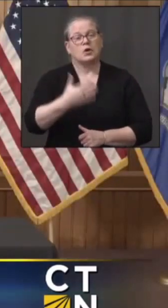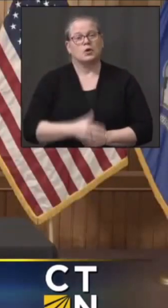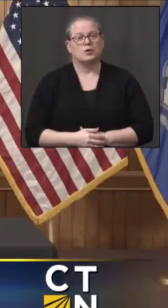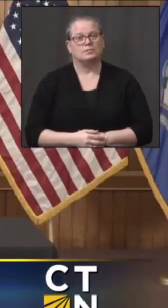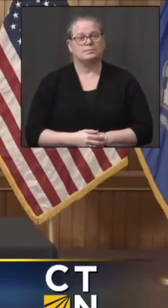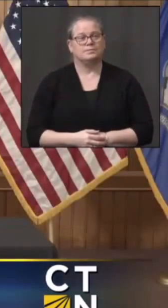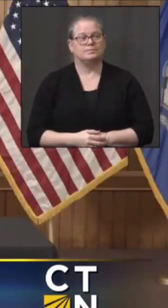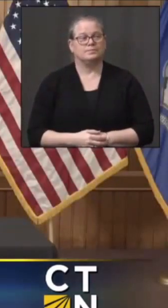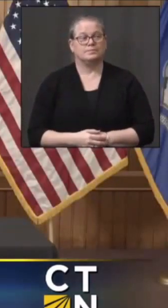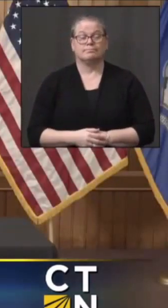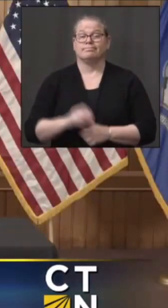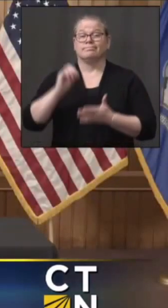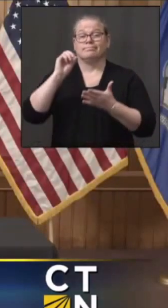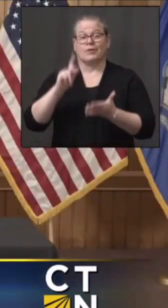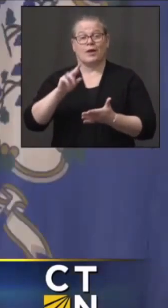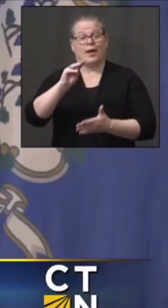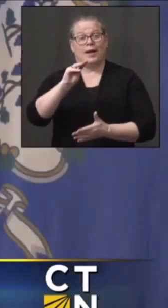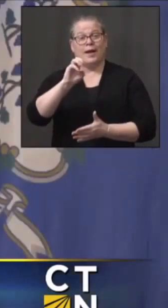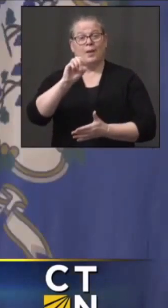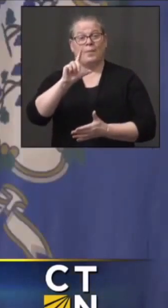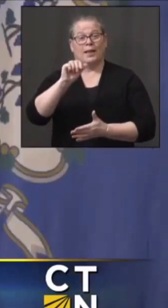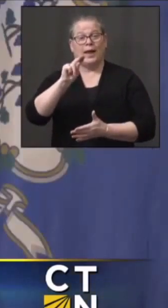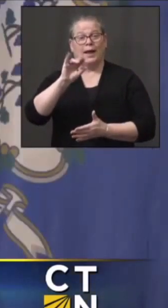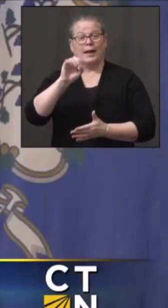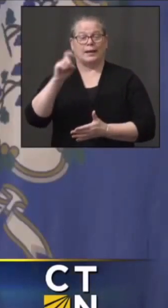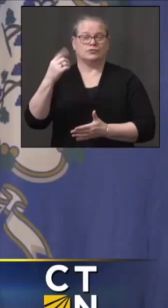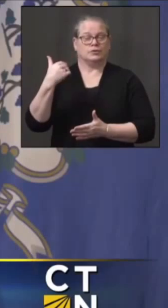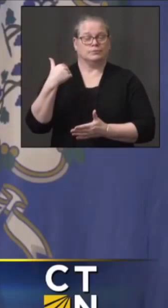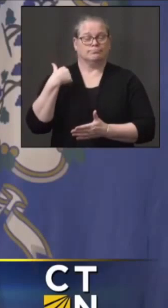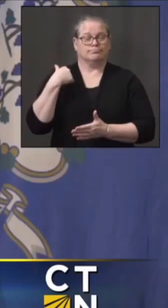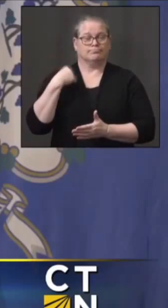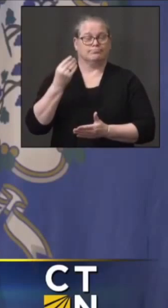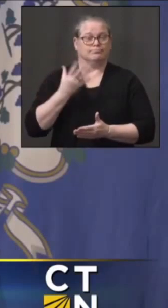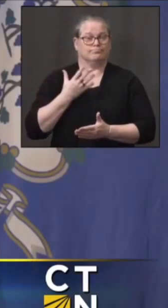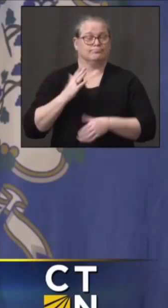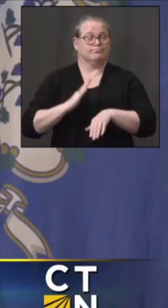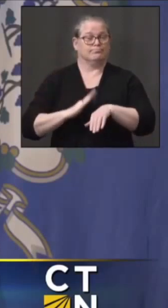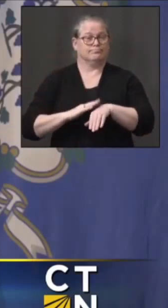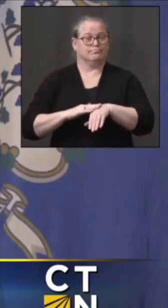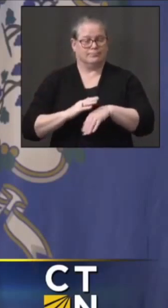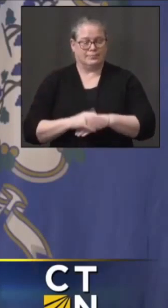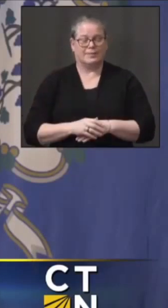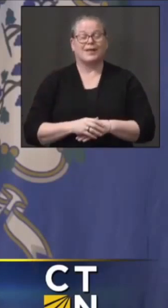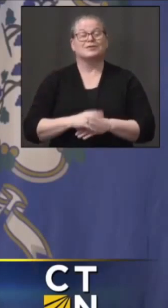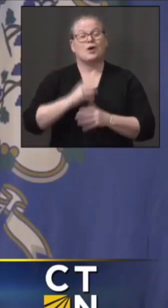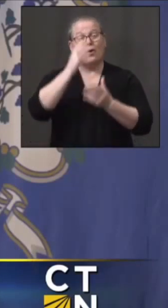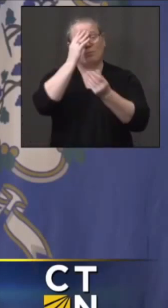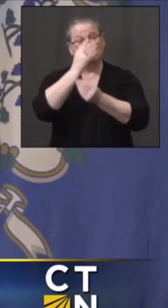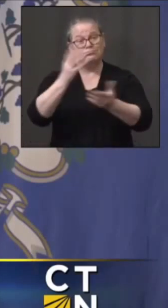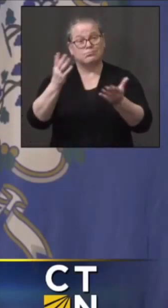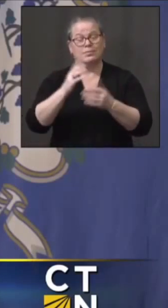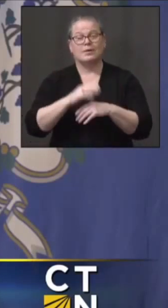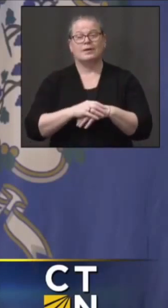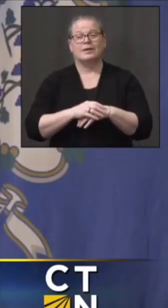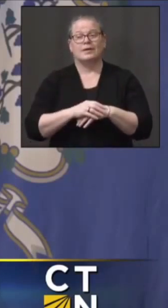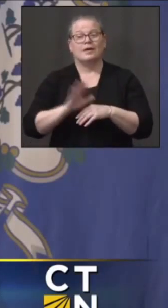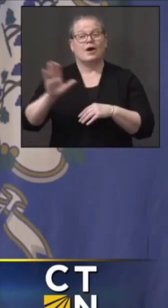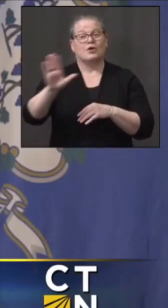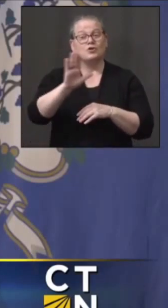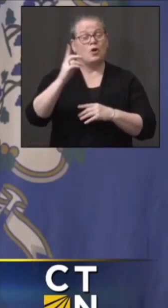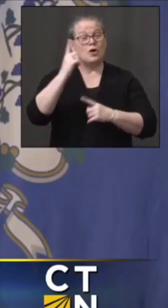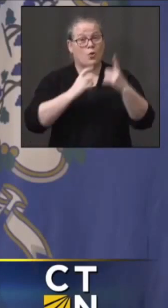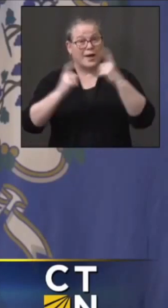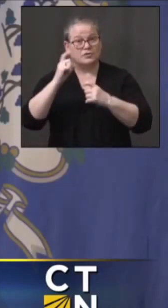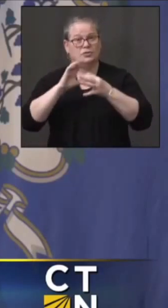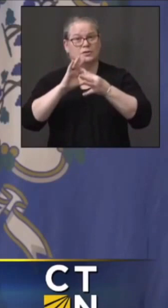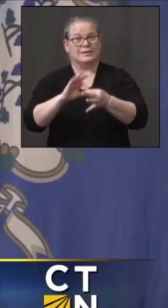All right, Mulaney's giving me the signal. Let me just say, from the nature of your questions about the vaccine and